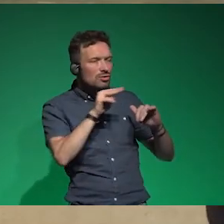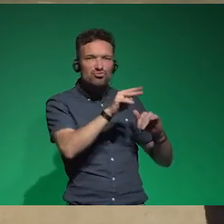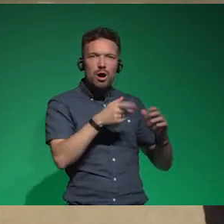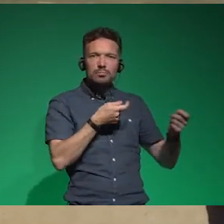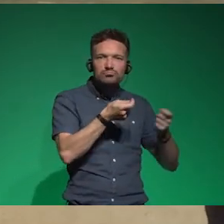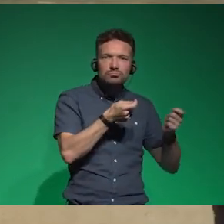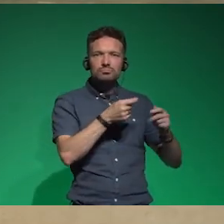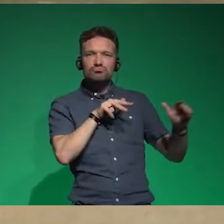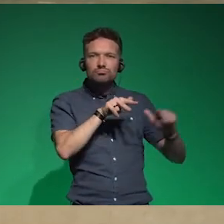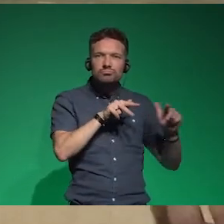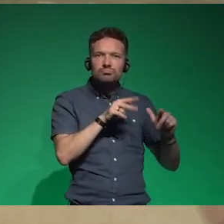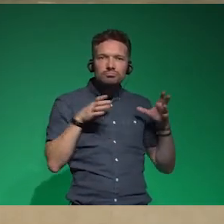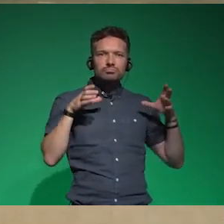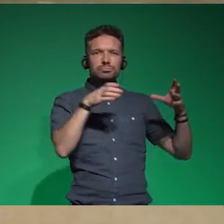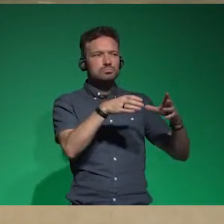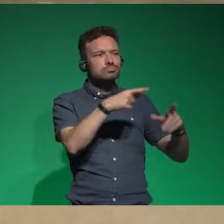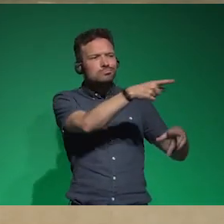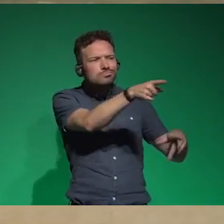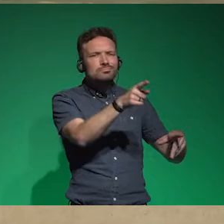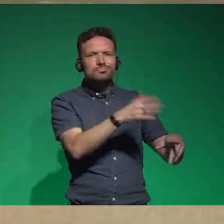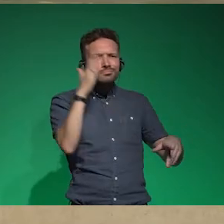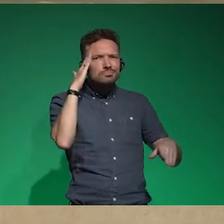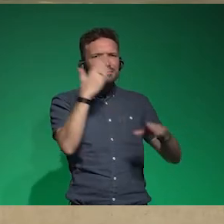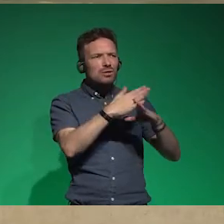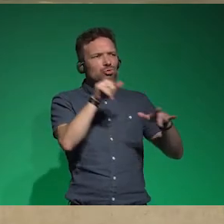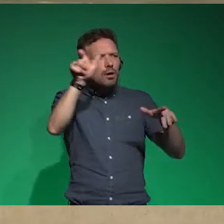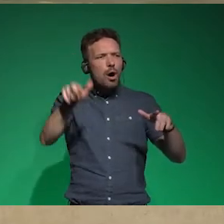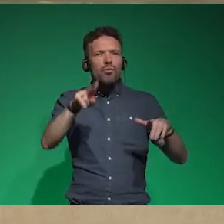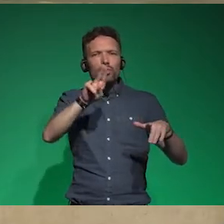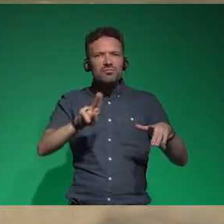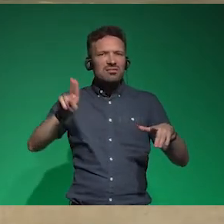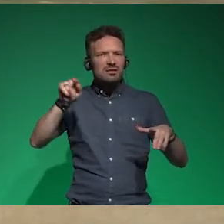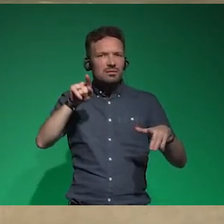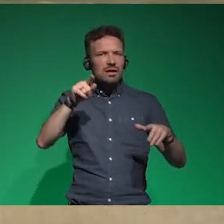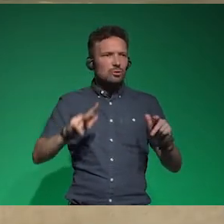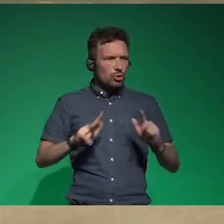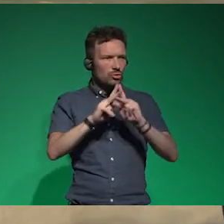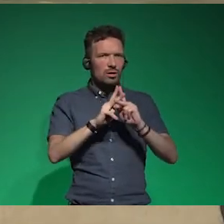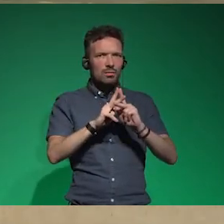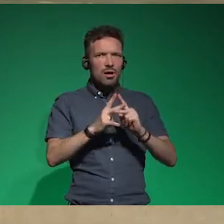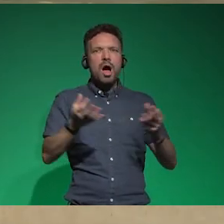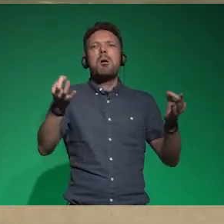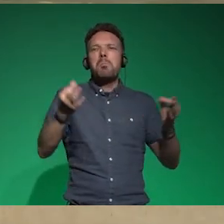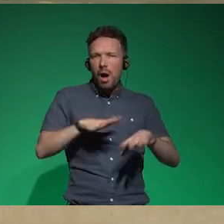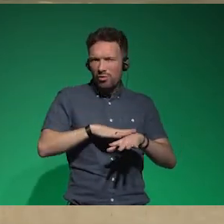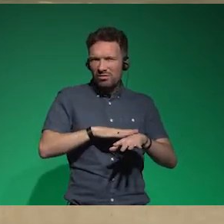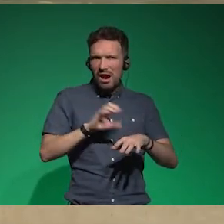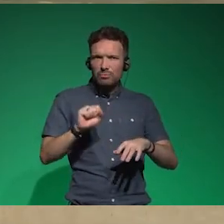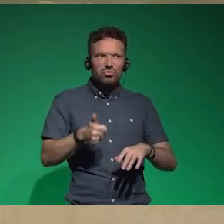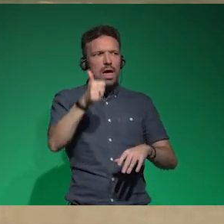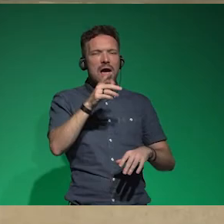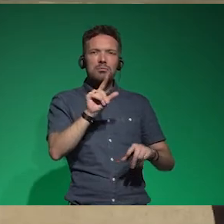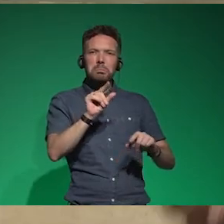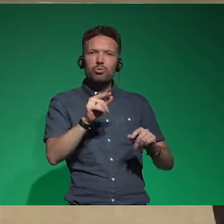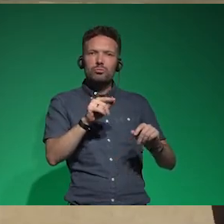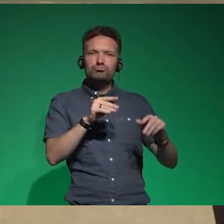then after that we can, you know, like we can like try to know what is like in the